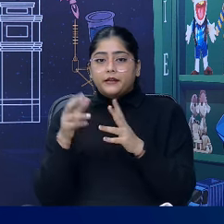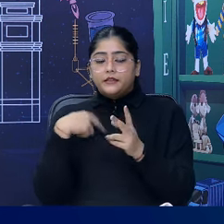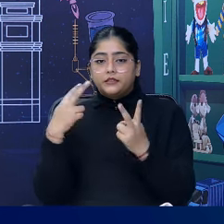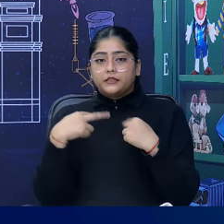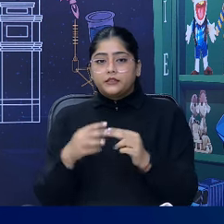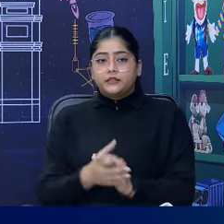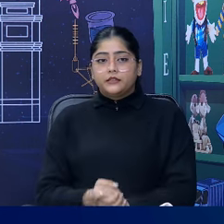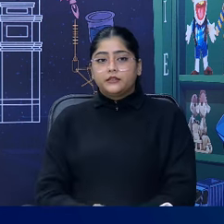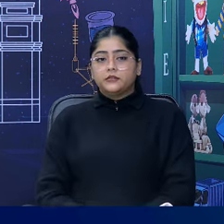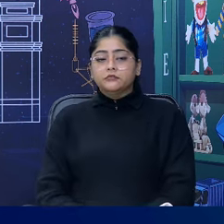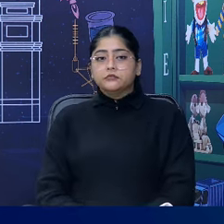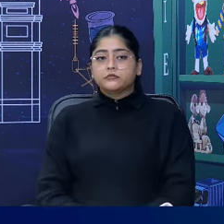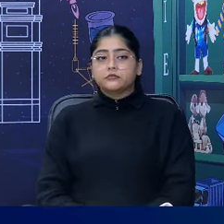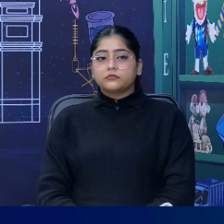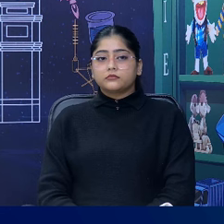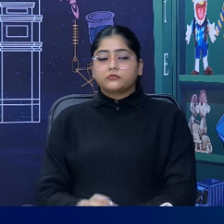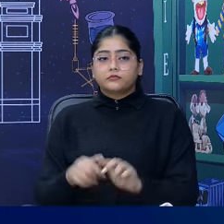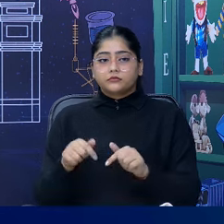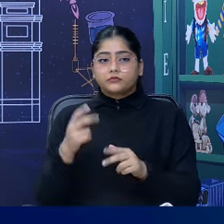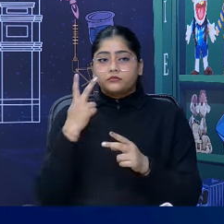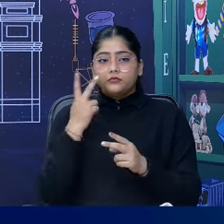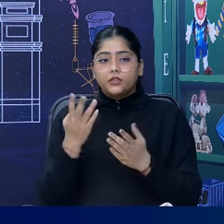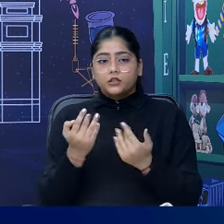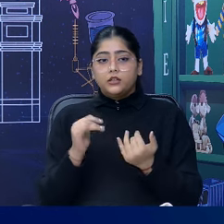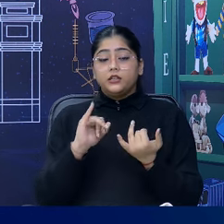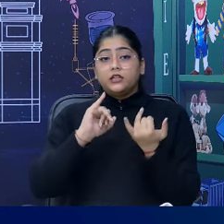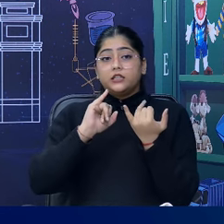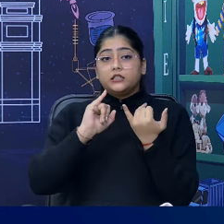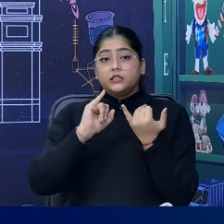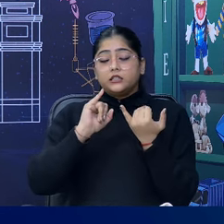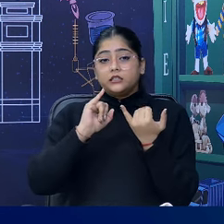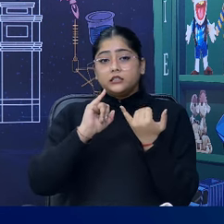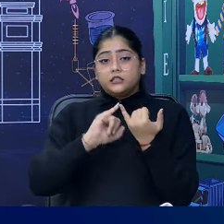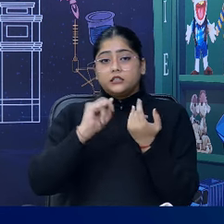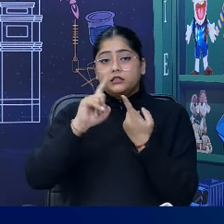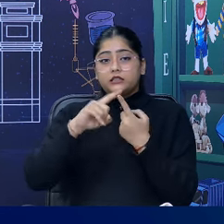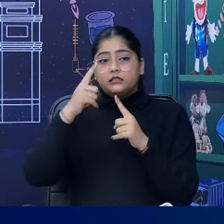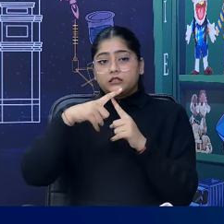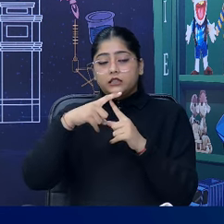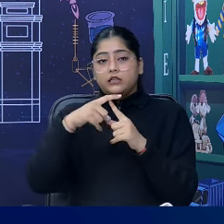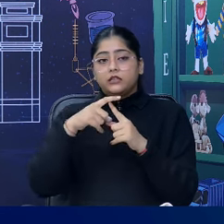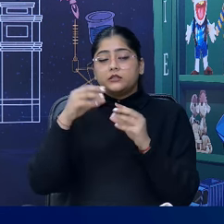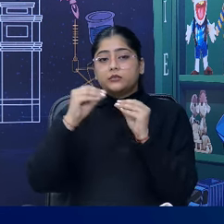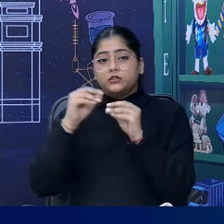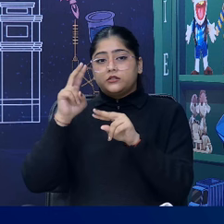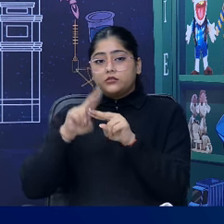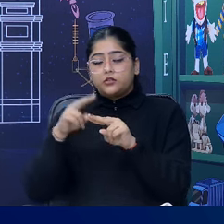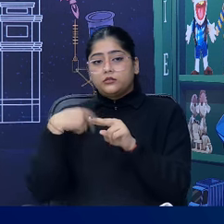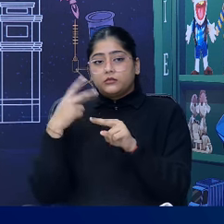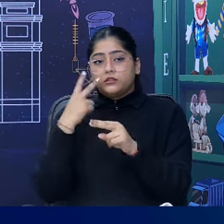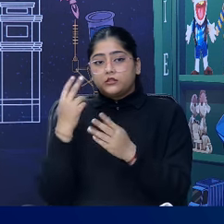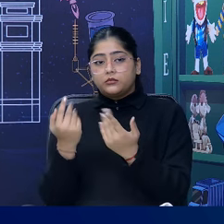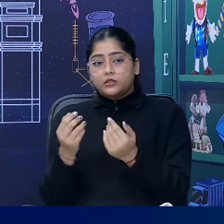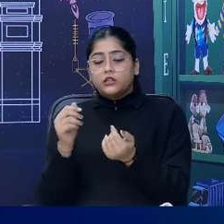here the set builder forms are given to you, and you are supposed to write the sets in